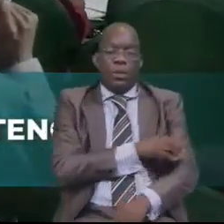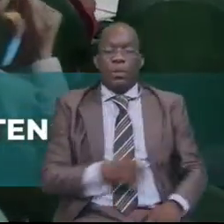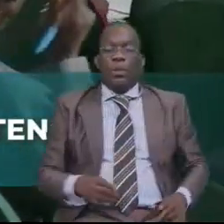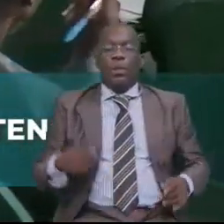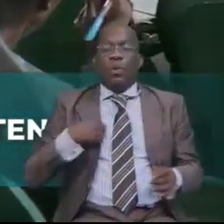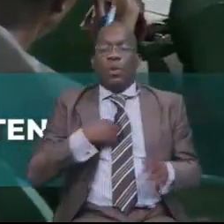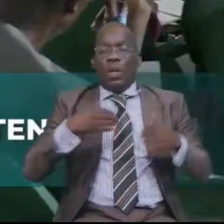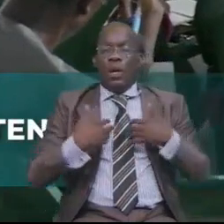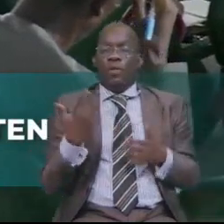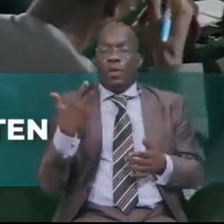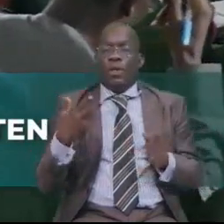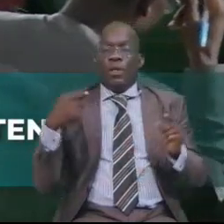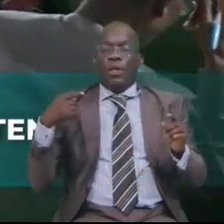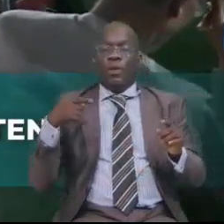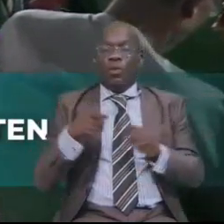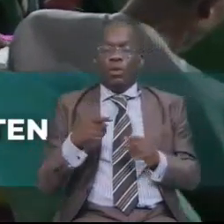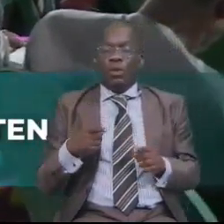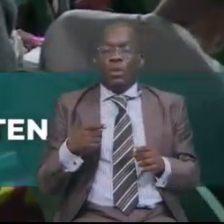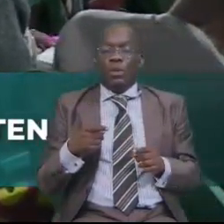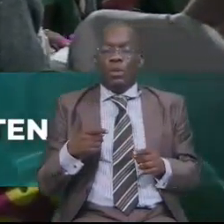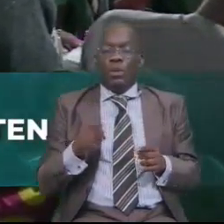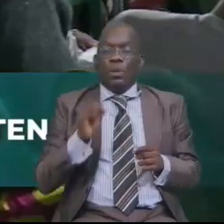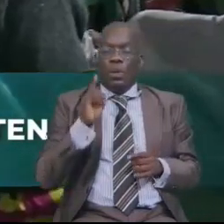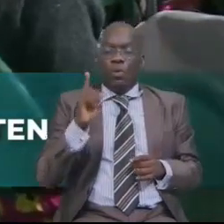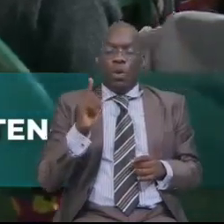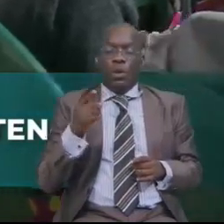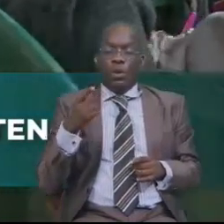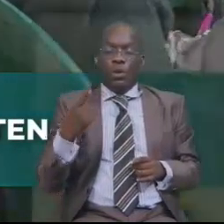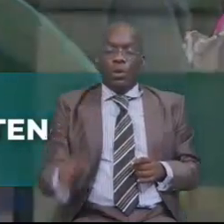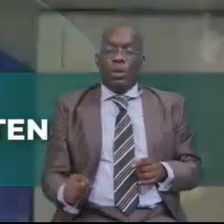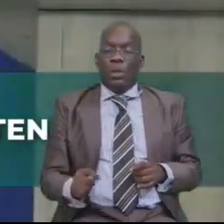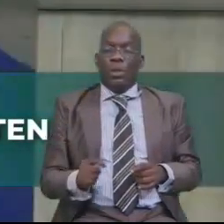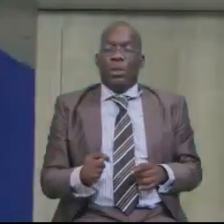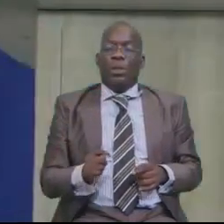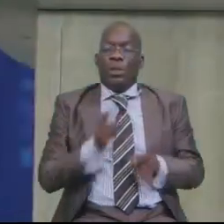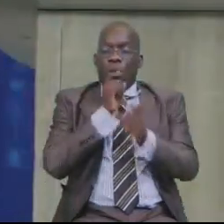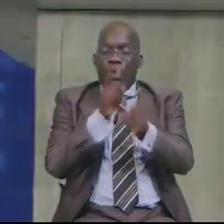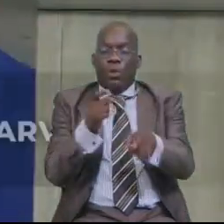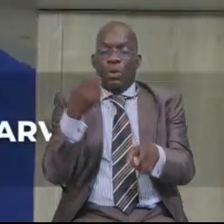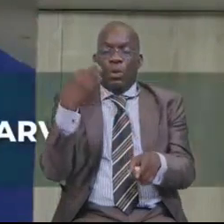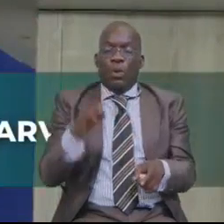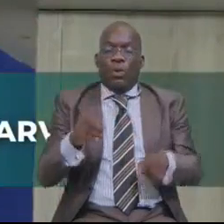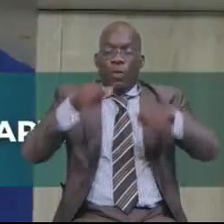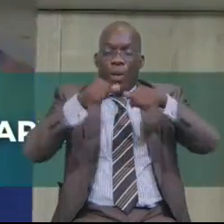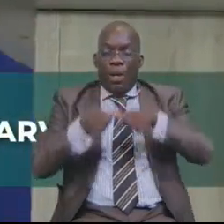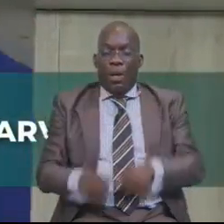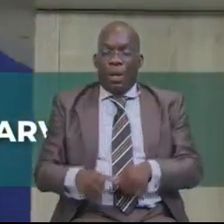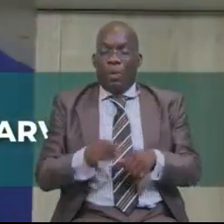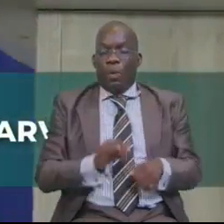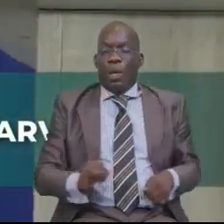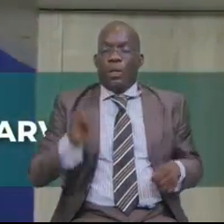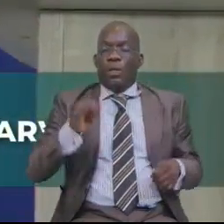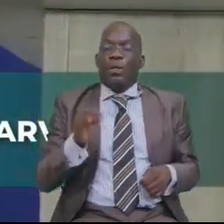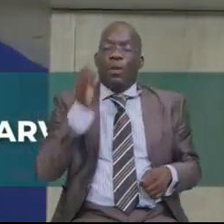3 parts. Number 1, the rewards of abiding fruits of harvest. Number